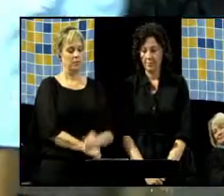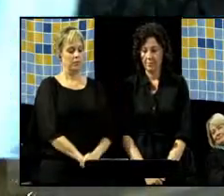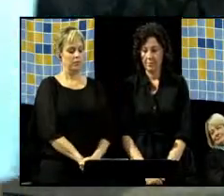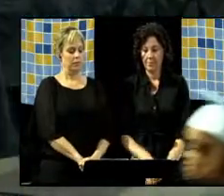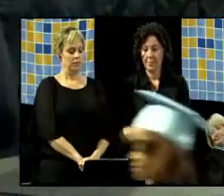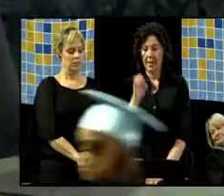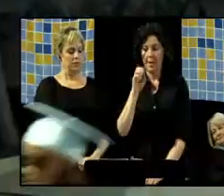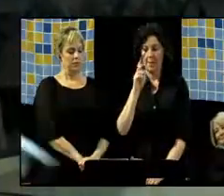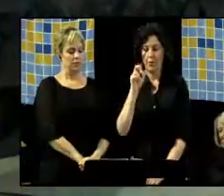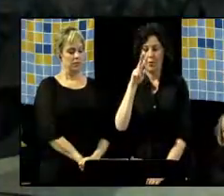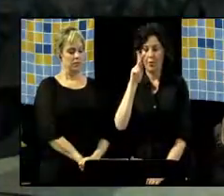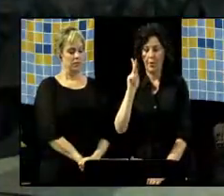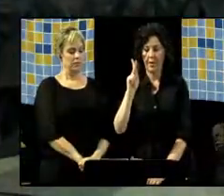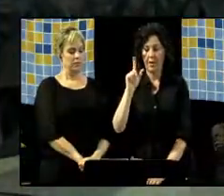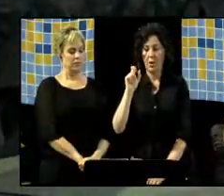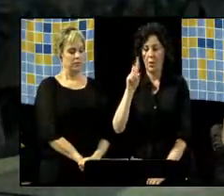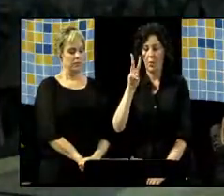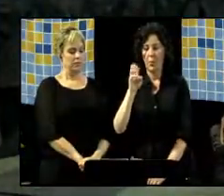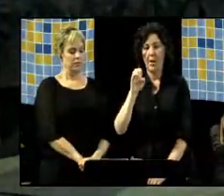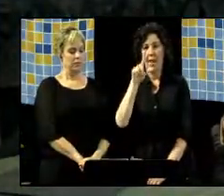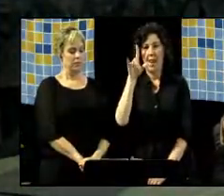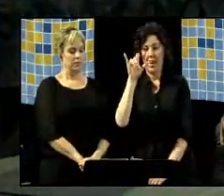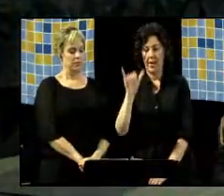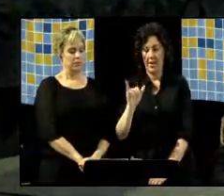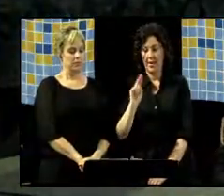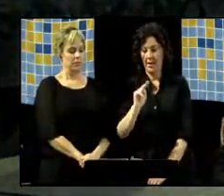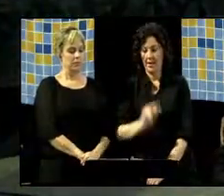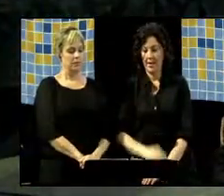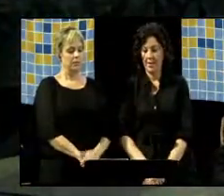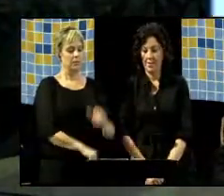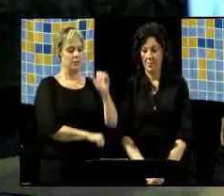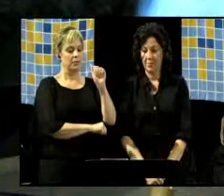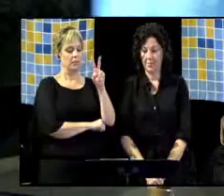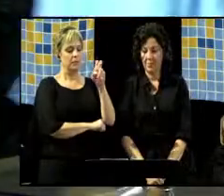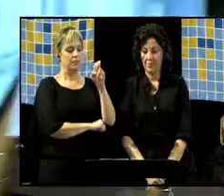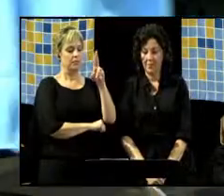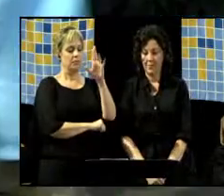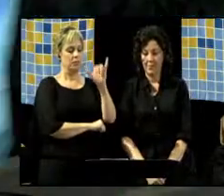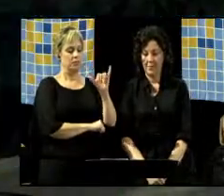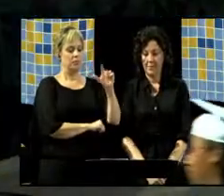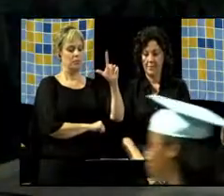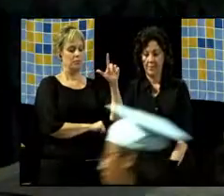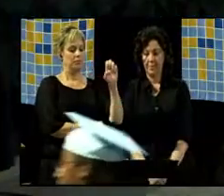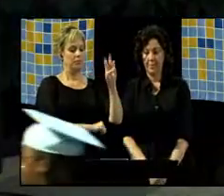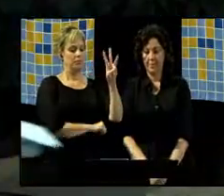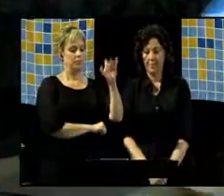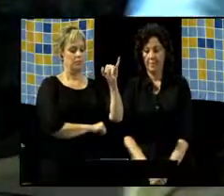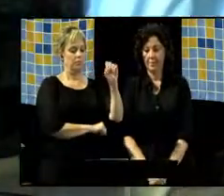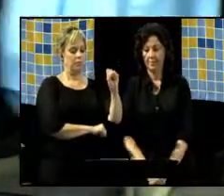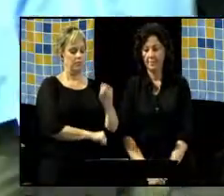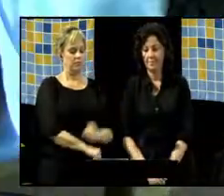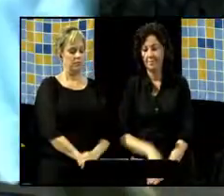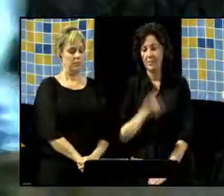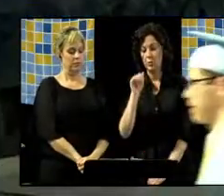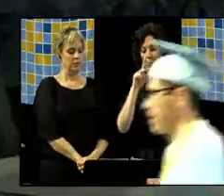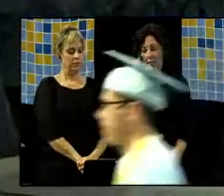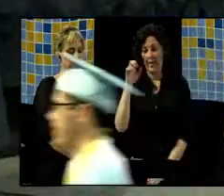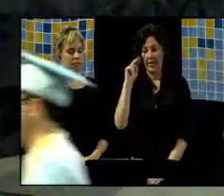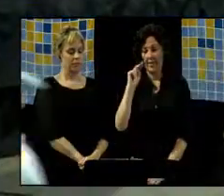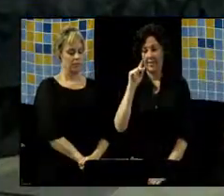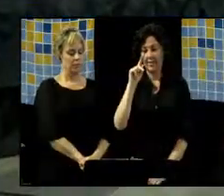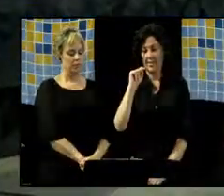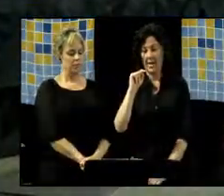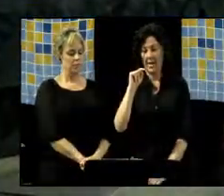Emmerich Lee Llewellyn. Avery Grace Lewis. Julian Tyler